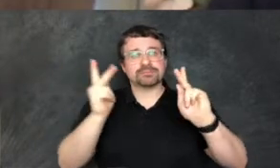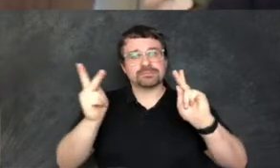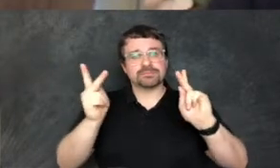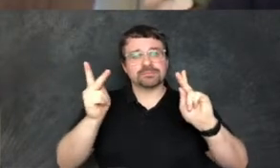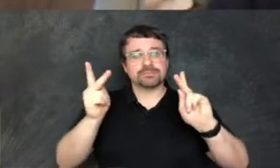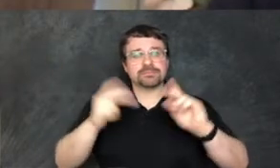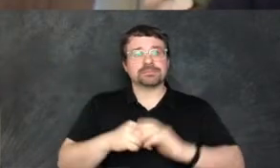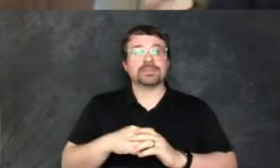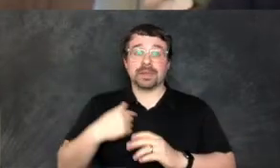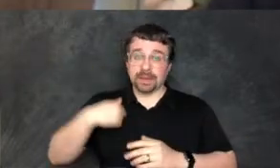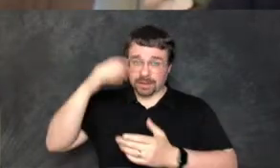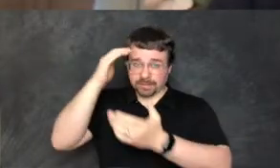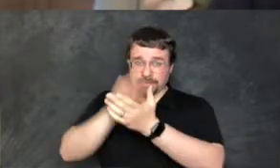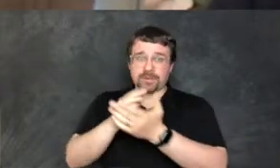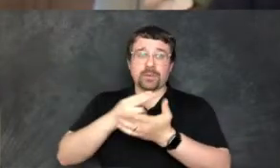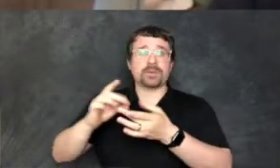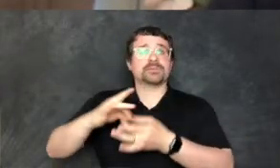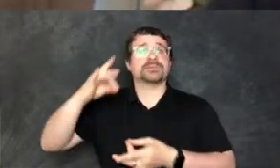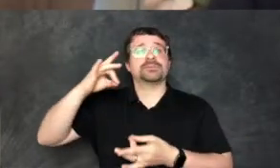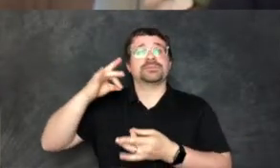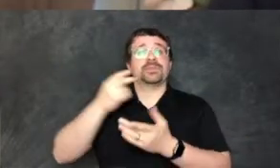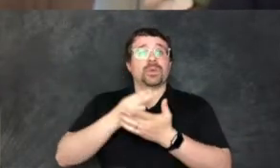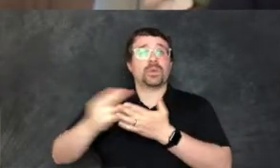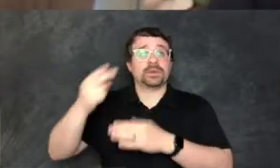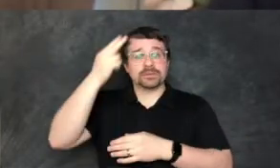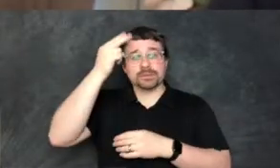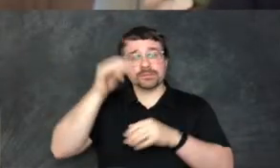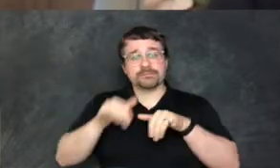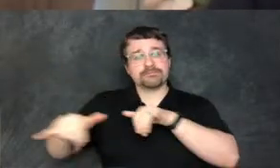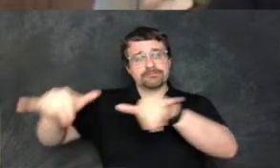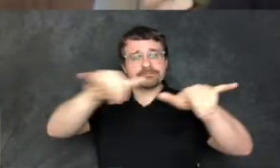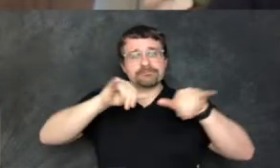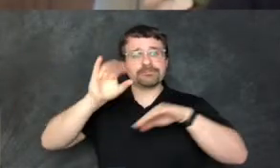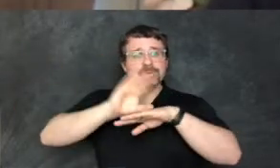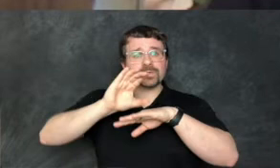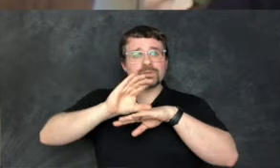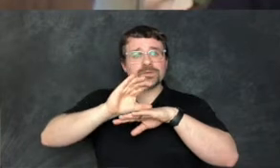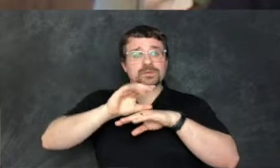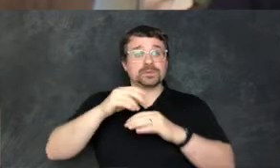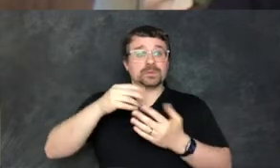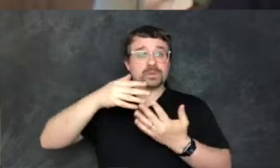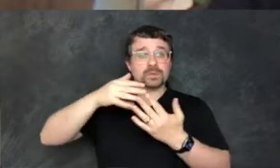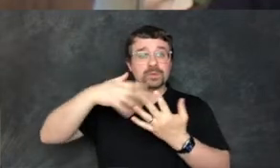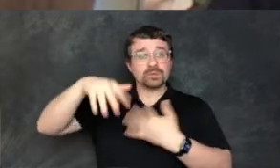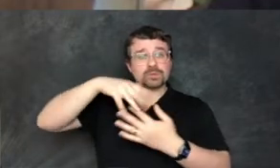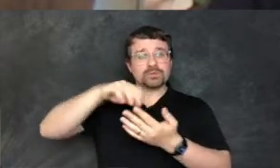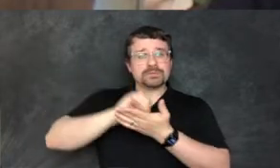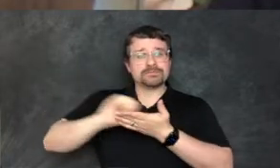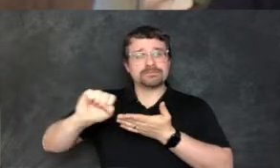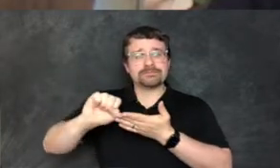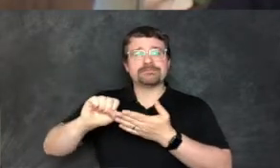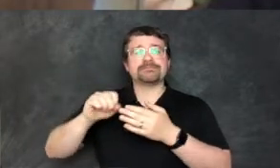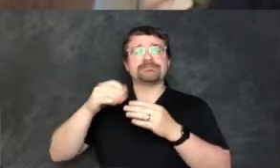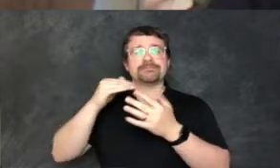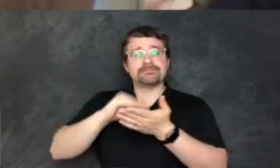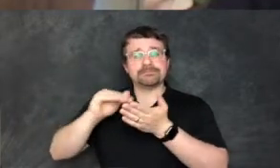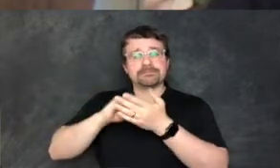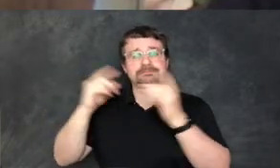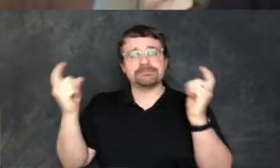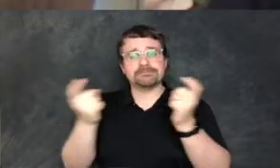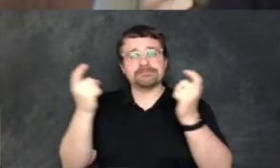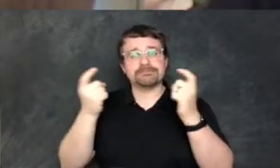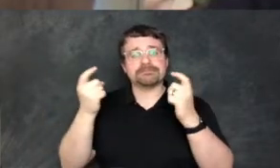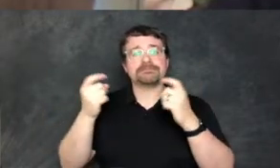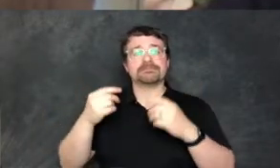shall come to judge the quick and the dead. I believe in the Holy Spirit, the Holy Catholic Church, the communion of